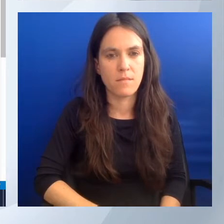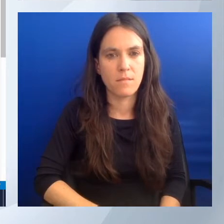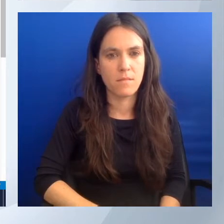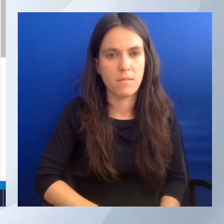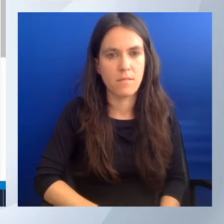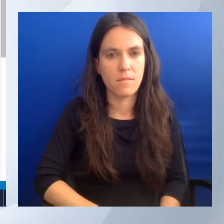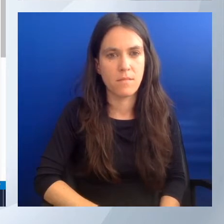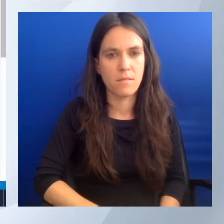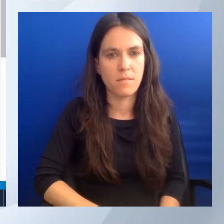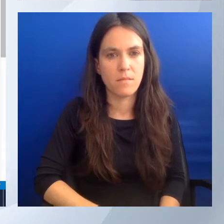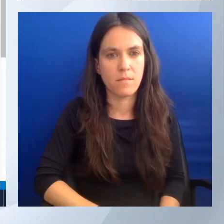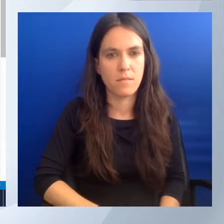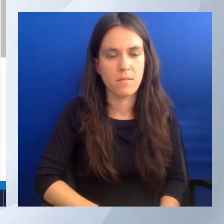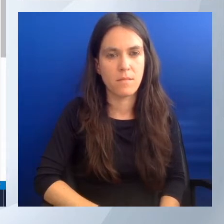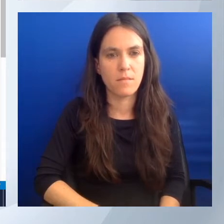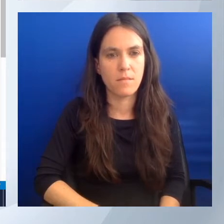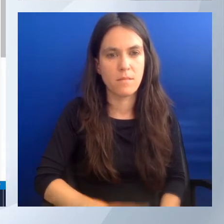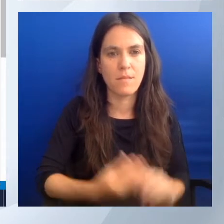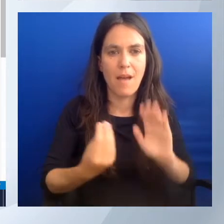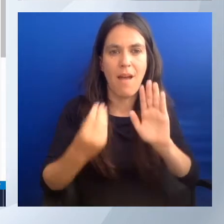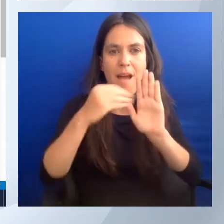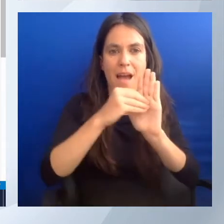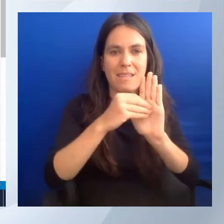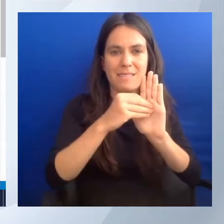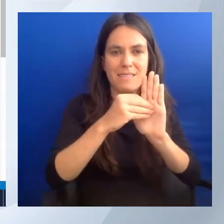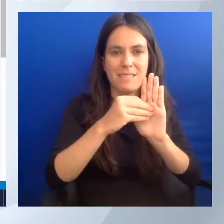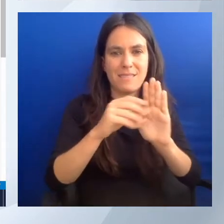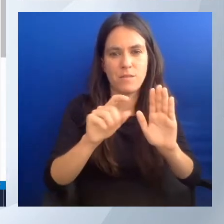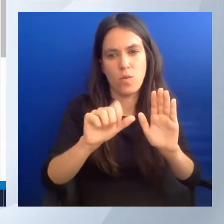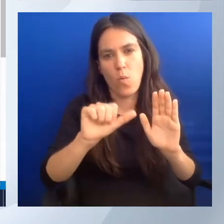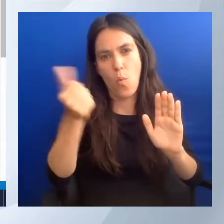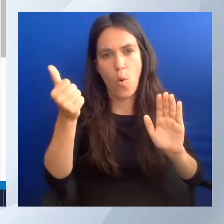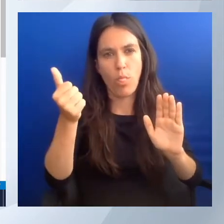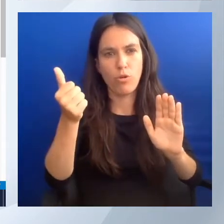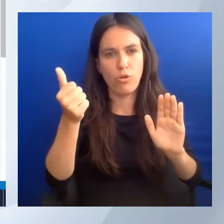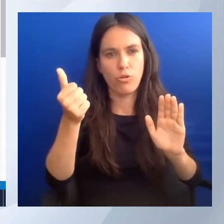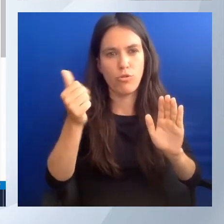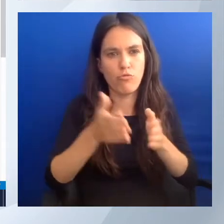Let's add another span pull request.